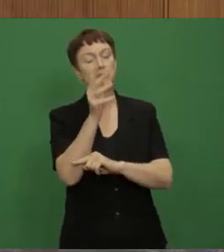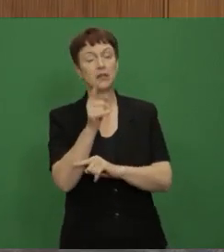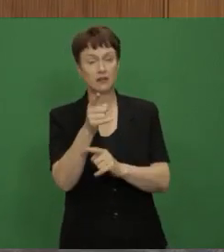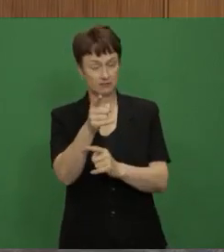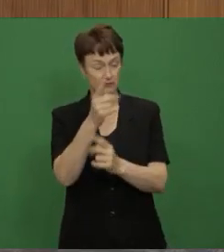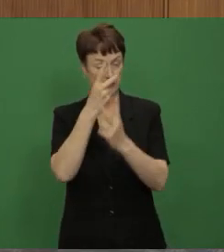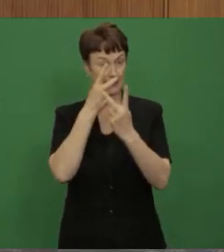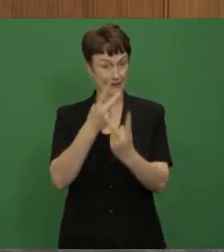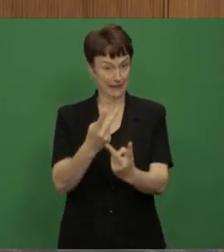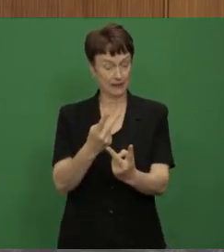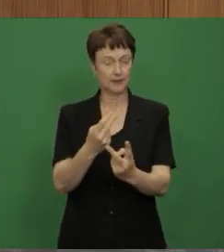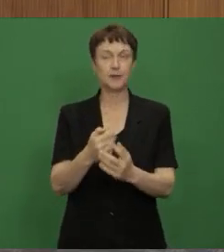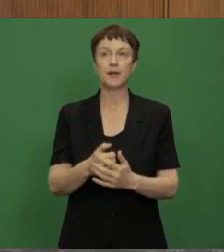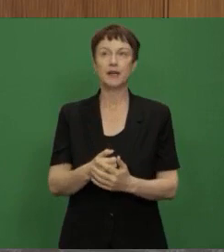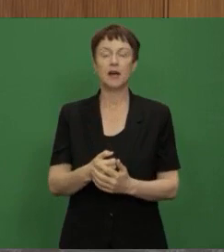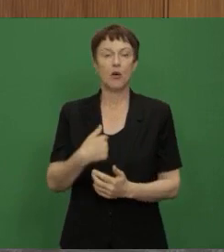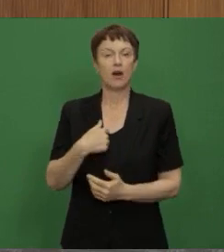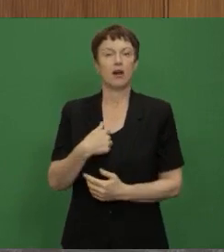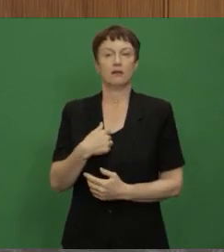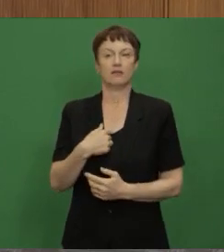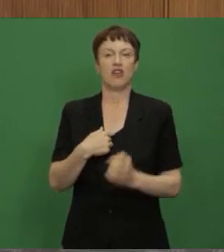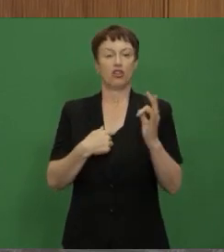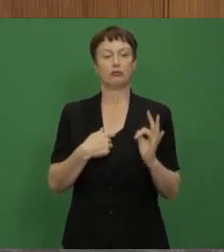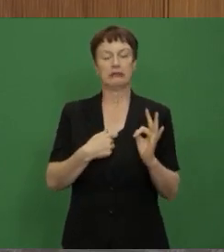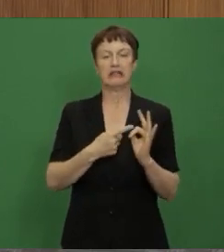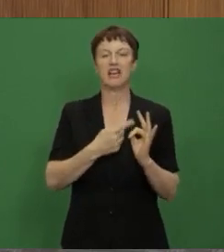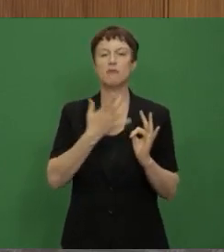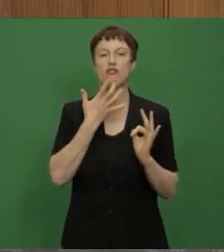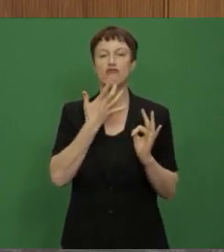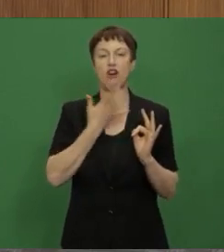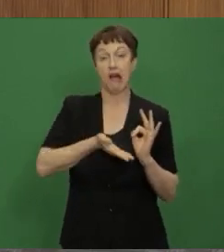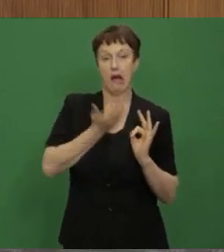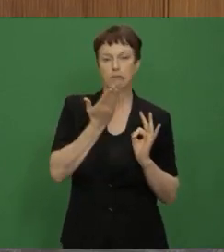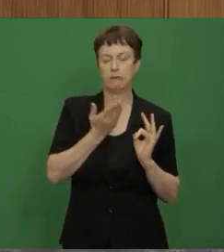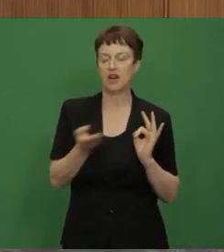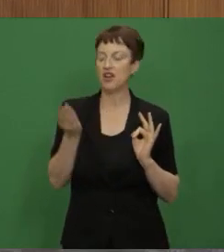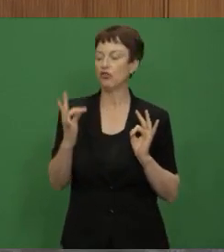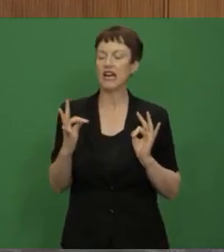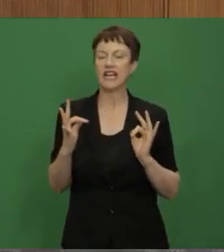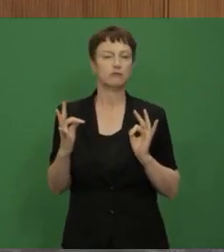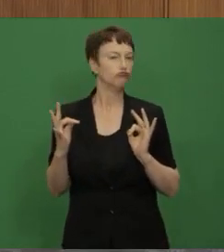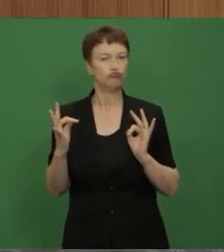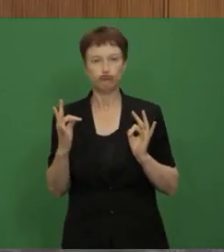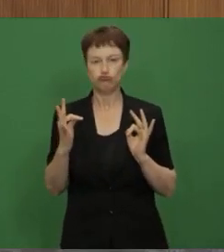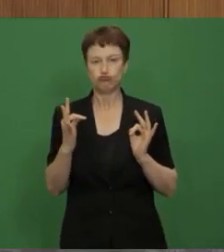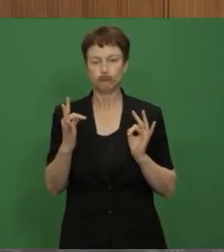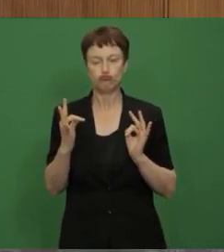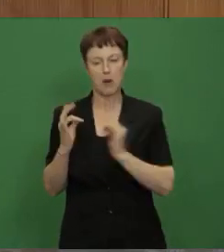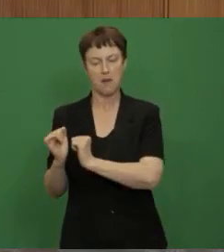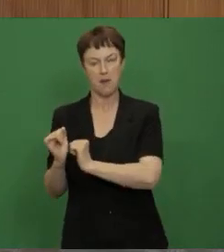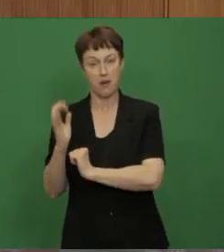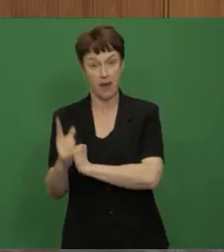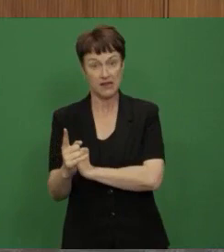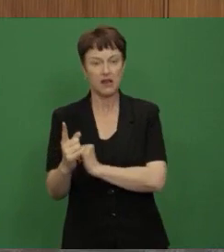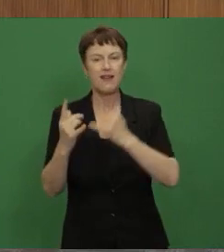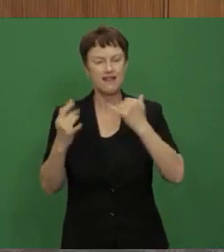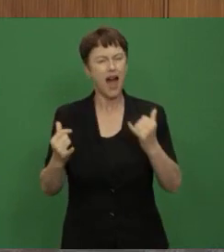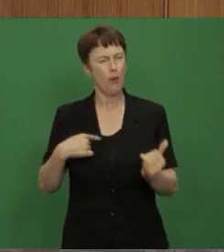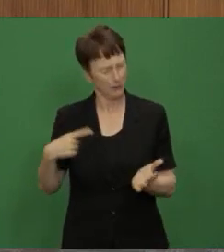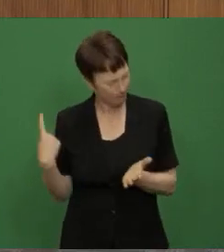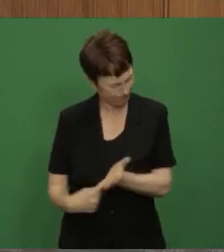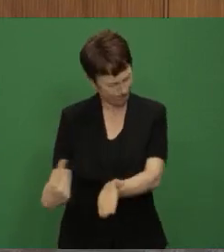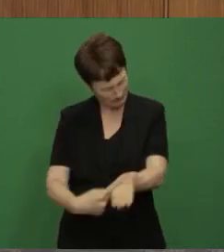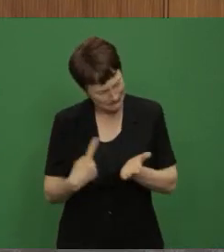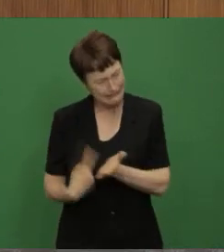this decision was arrived at after a fairly robust debate. So when you get to